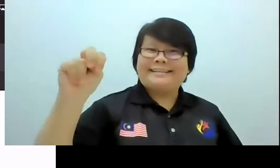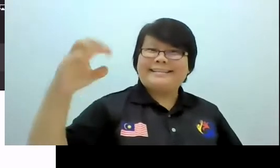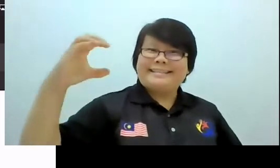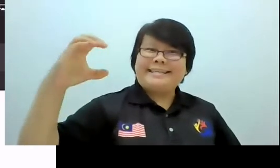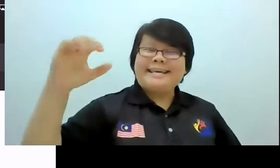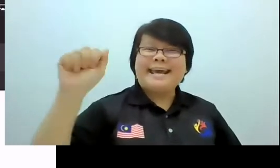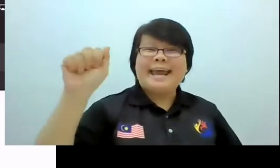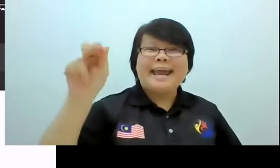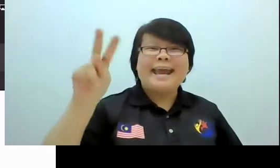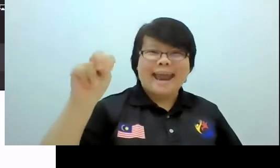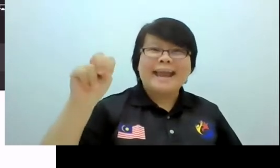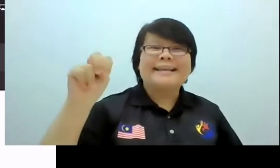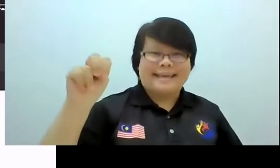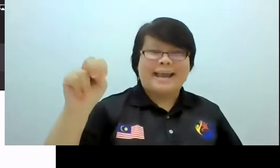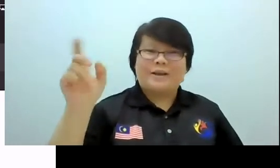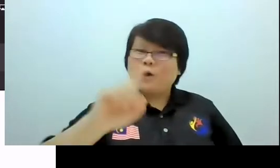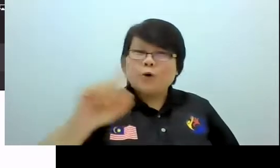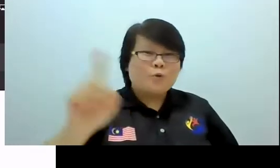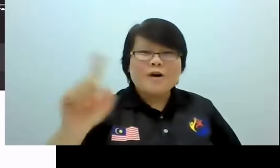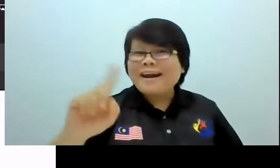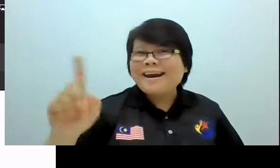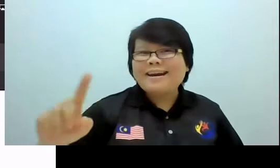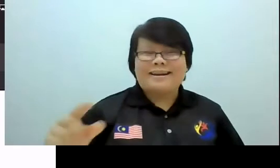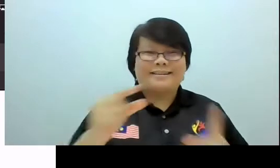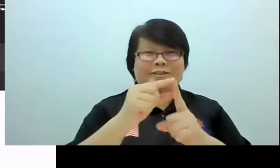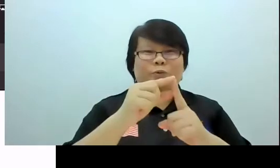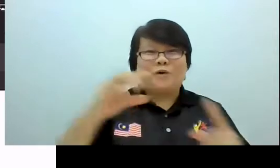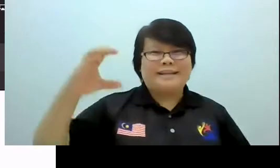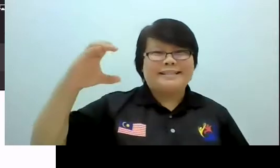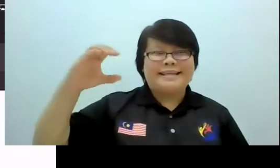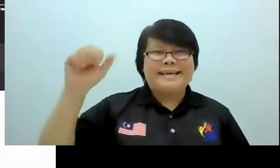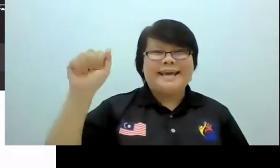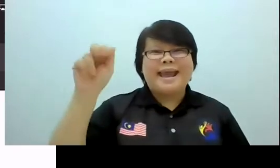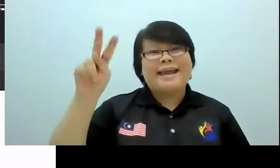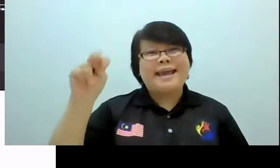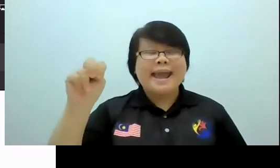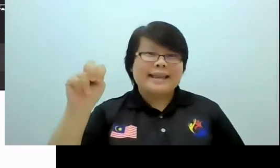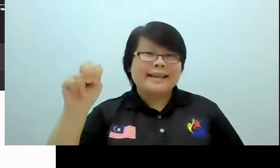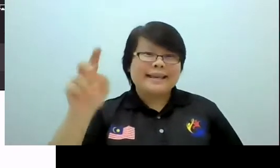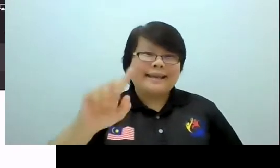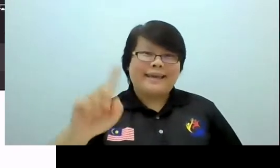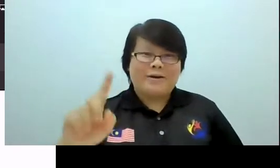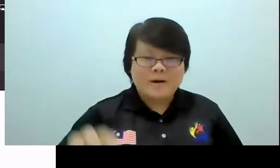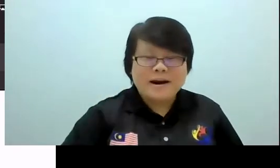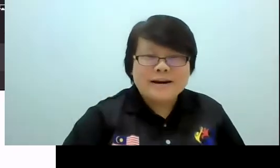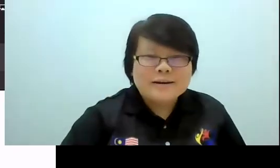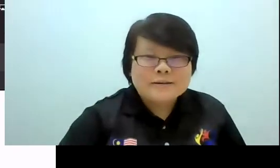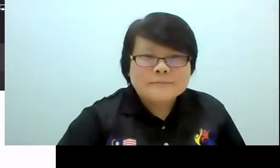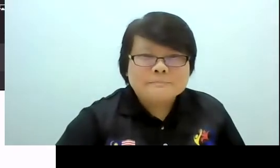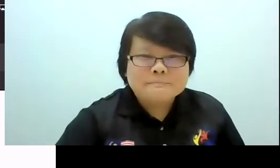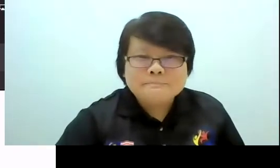can, C-A-N, can. Where is the word C-A-N? Okay,